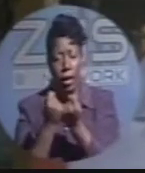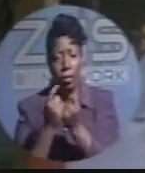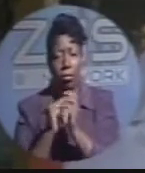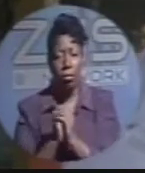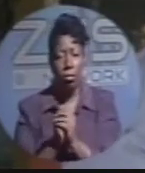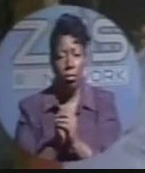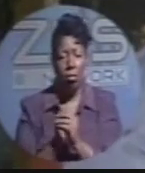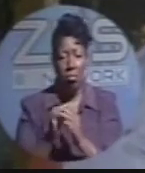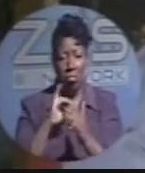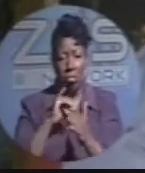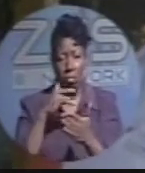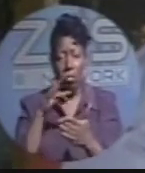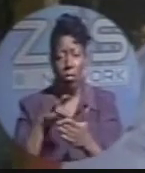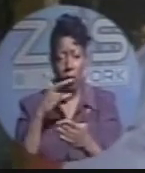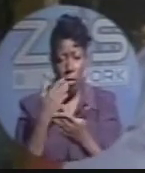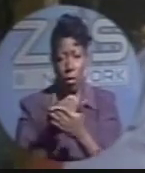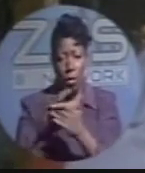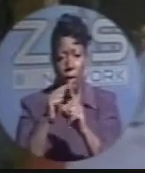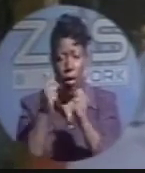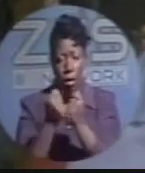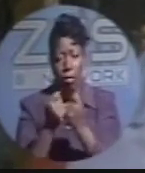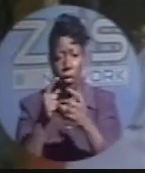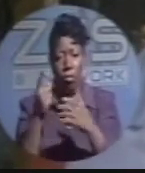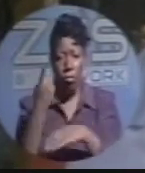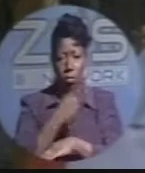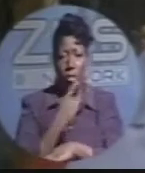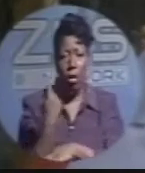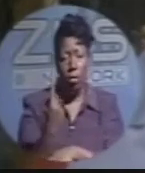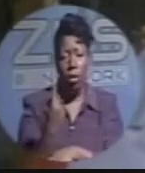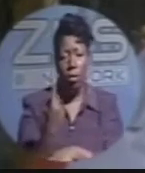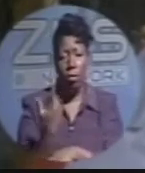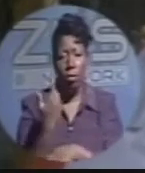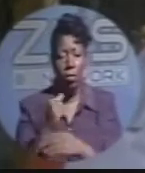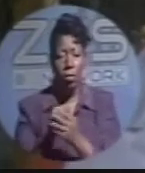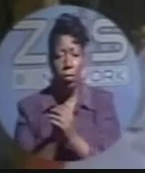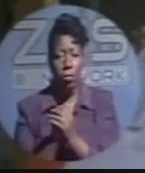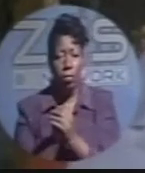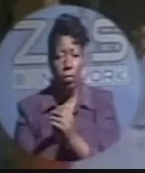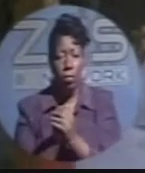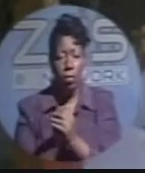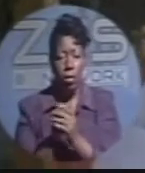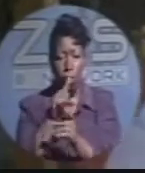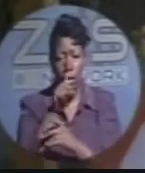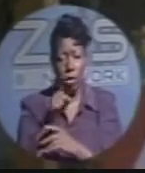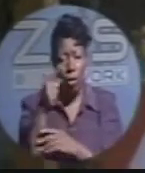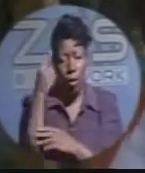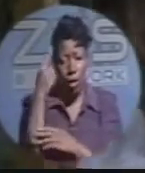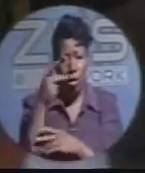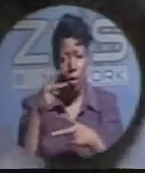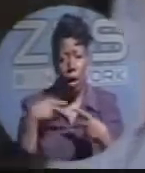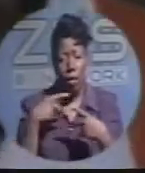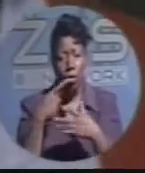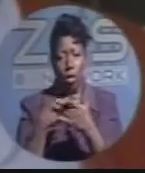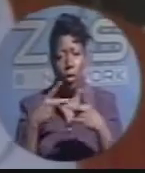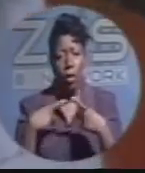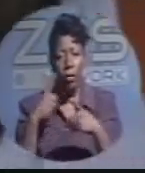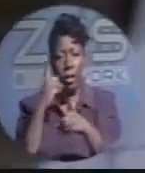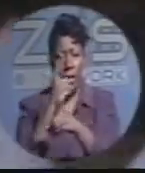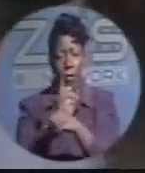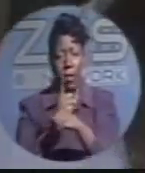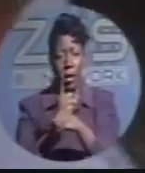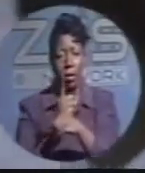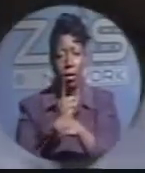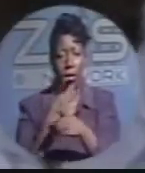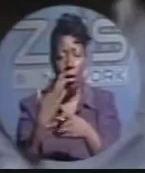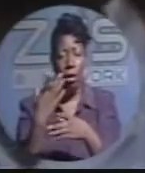felt confident from day one, mm-hmm. from the beginning of the season. Mm-hmm. Think you guys have what it takes to defend your title and be